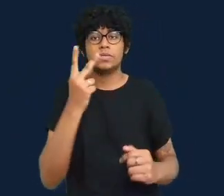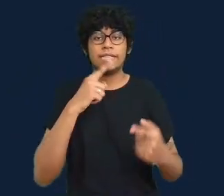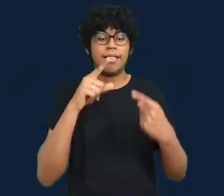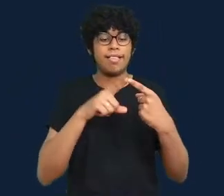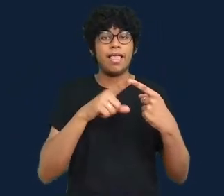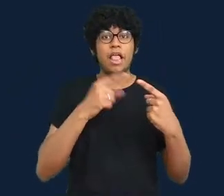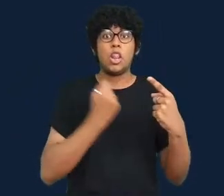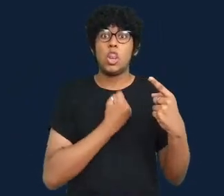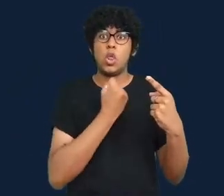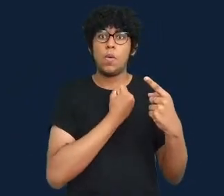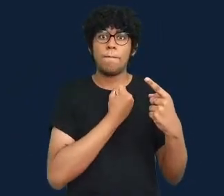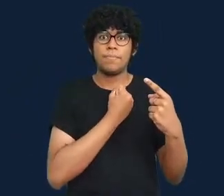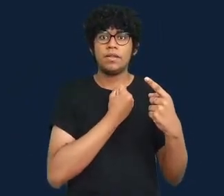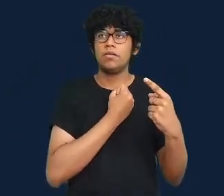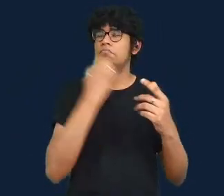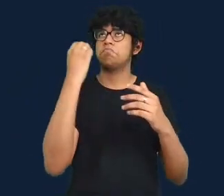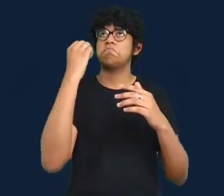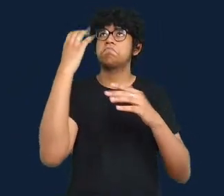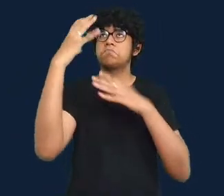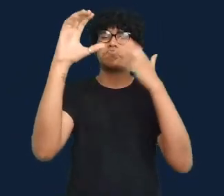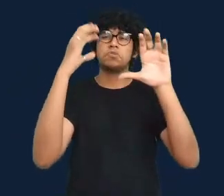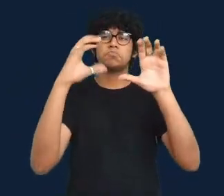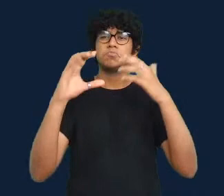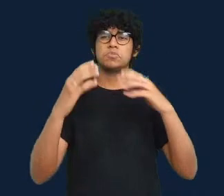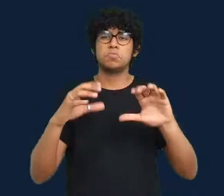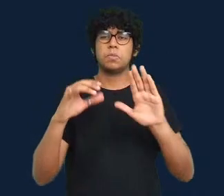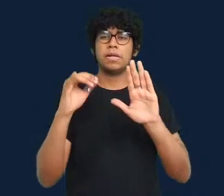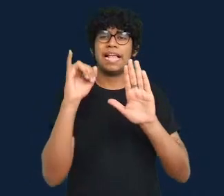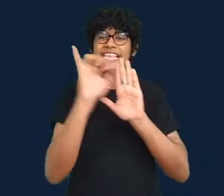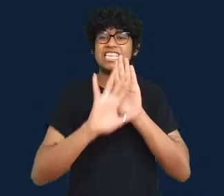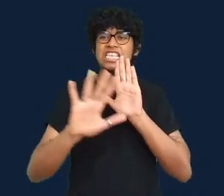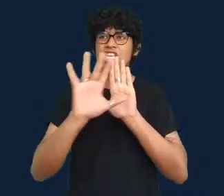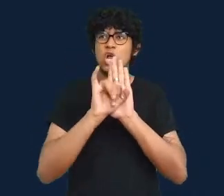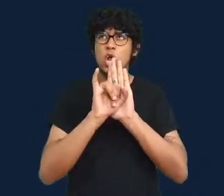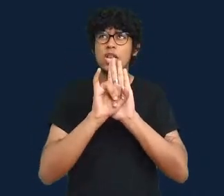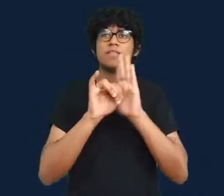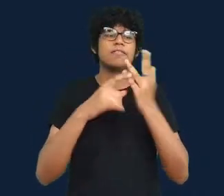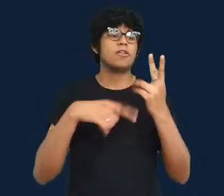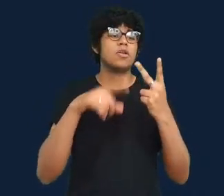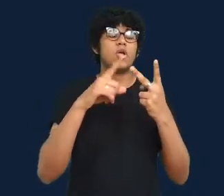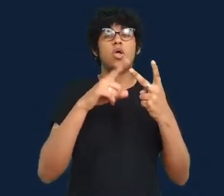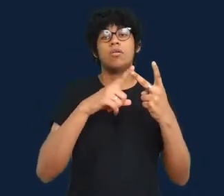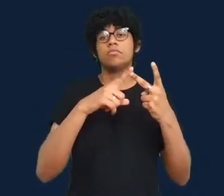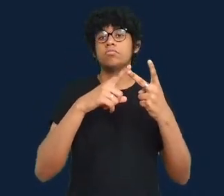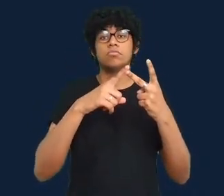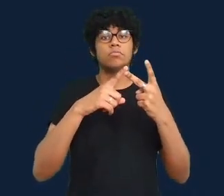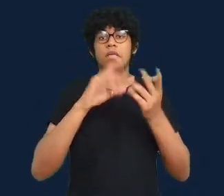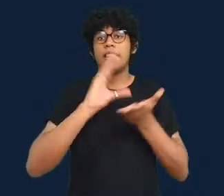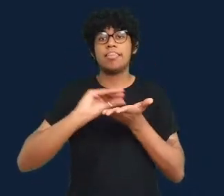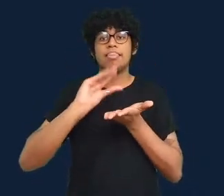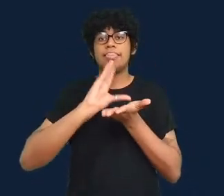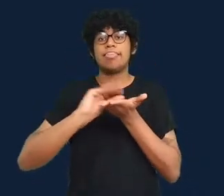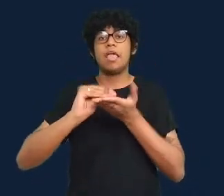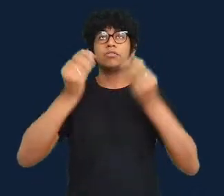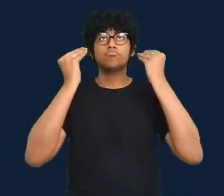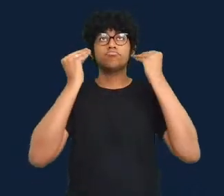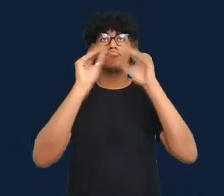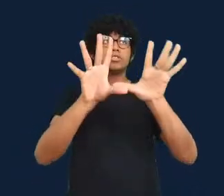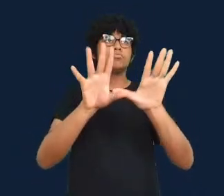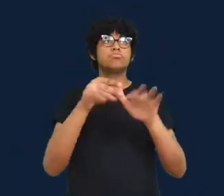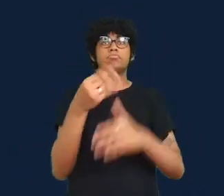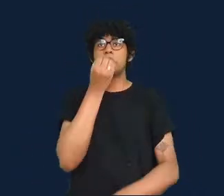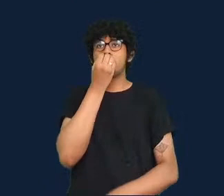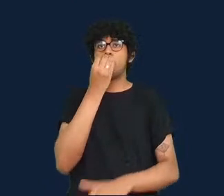it, or here's all the data, good luck. And this very complex dashboards with a lot of